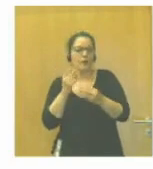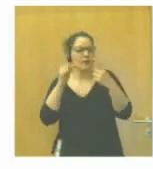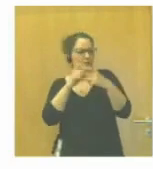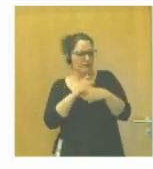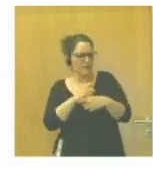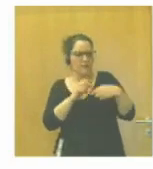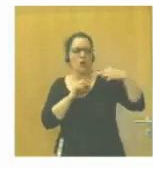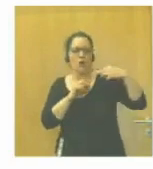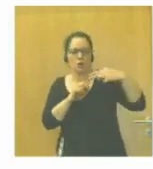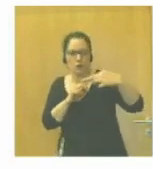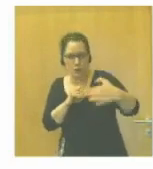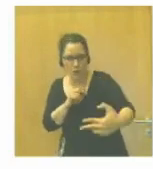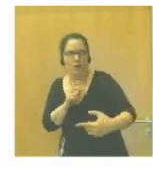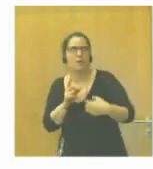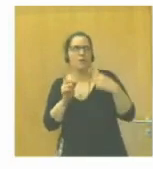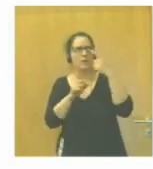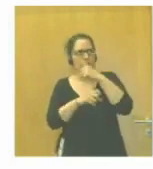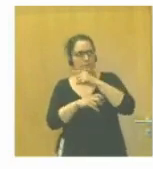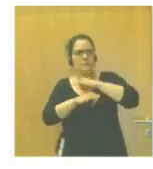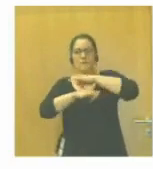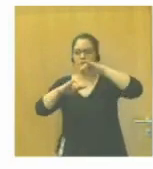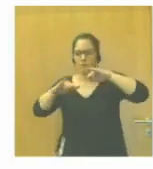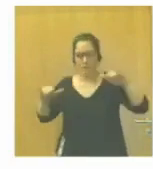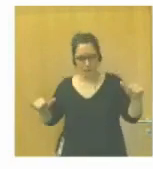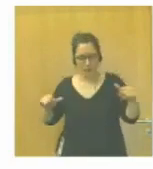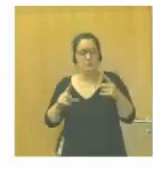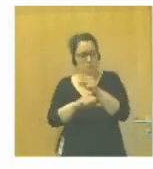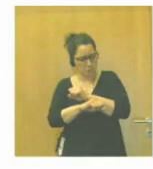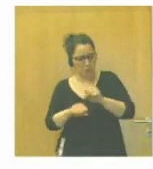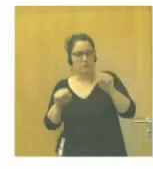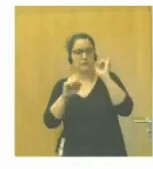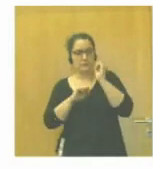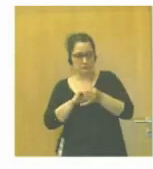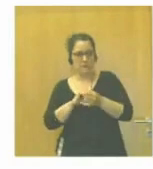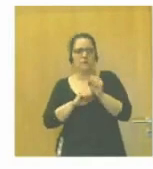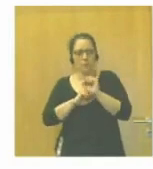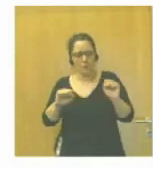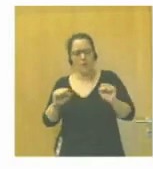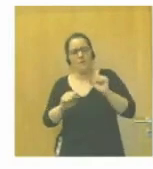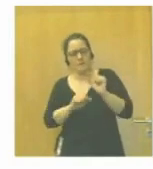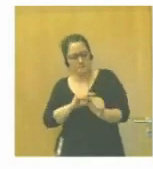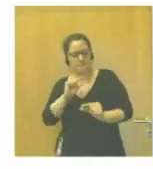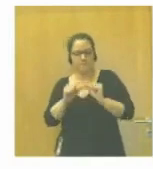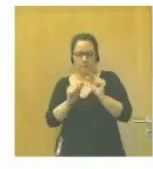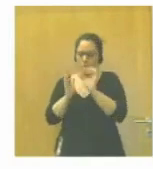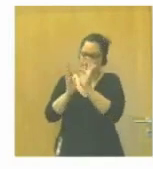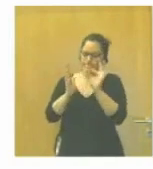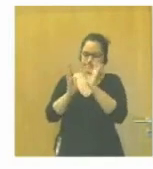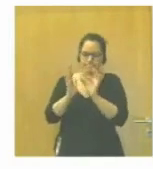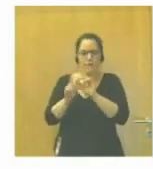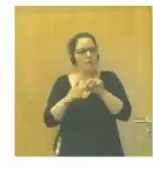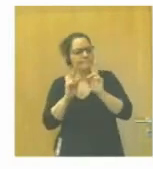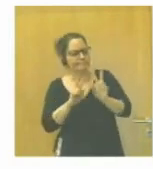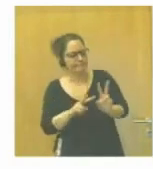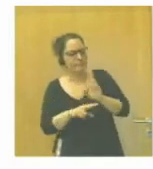possible to ultimately embed all of these components. And those systems that do are seeing reductions. They're also seeing decreases in